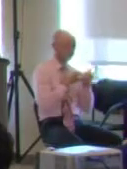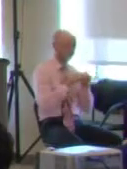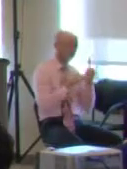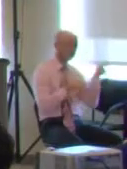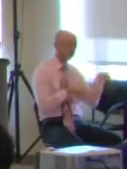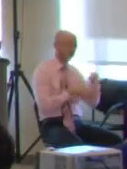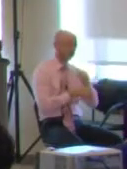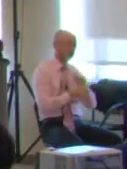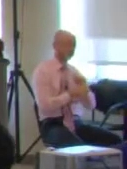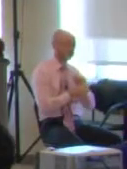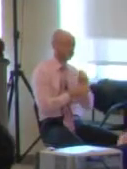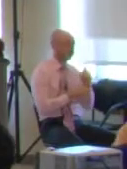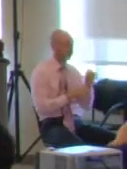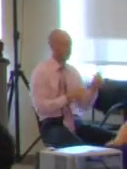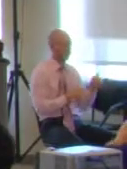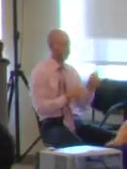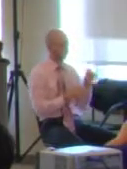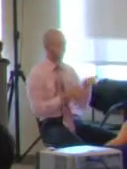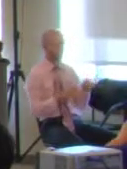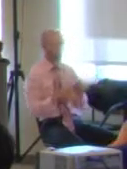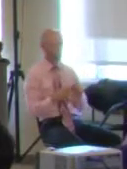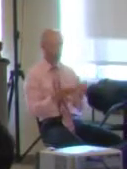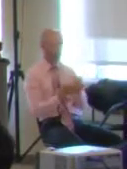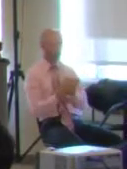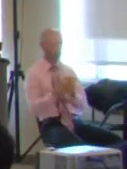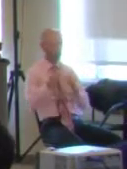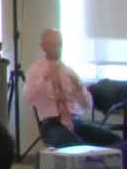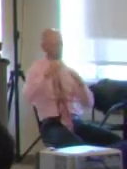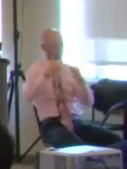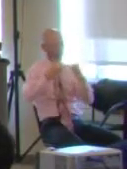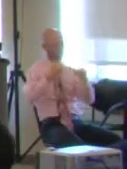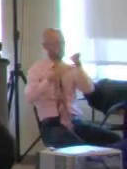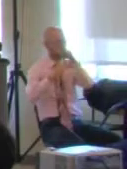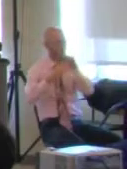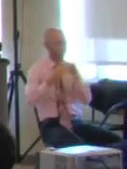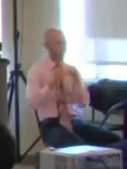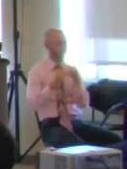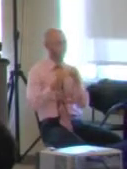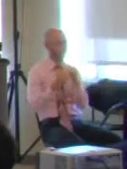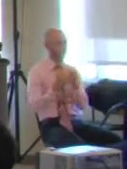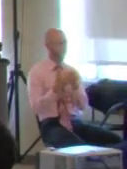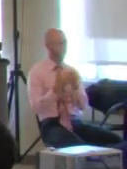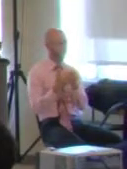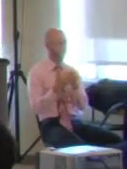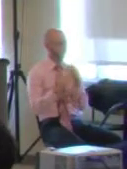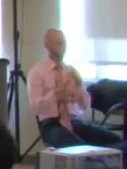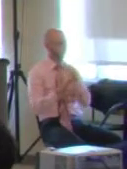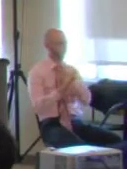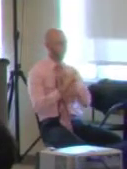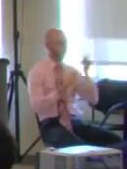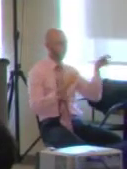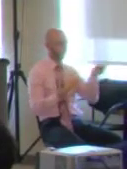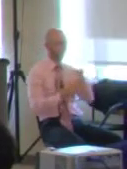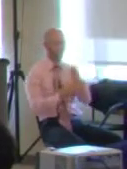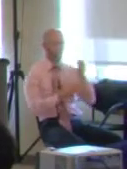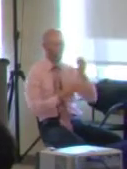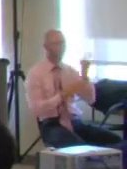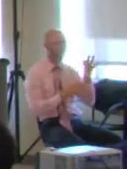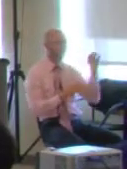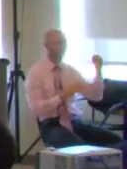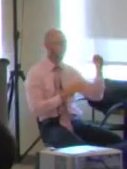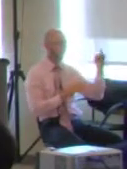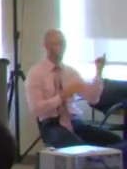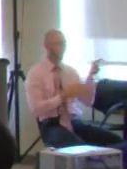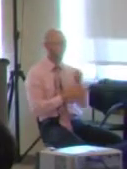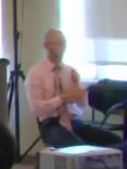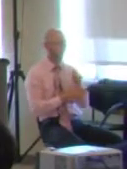certain amount of money? So you really want to look at their benefits, and you also want to know if they're going to be able to support themselves.